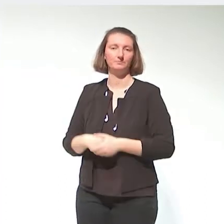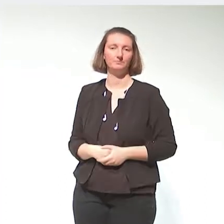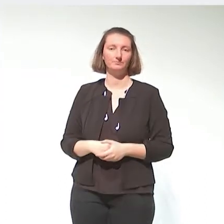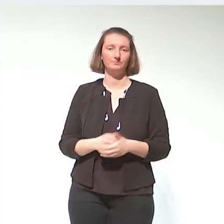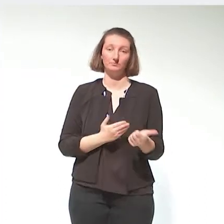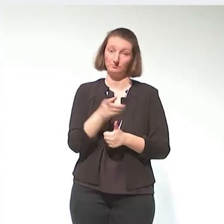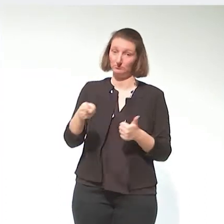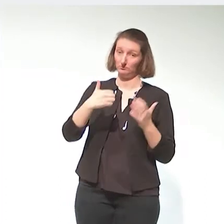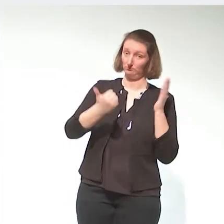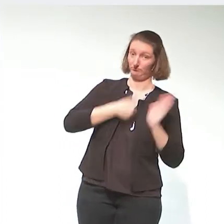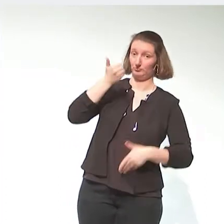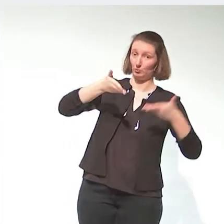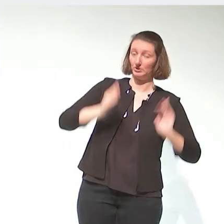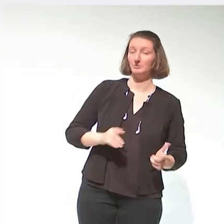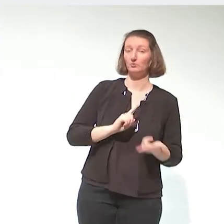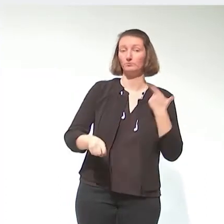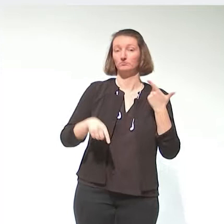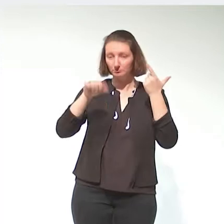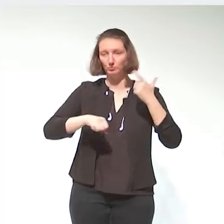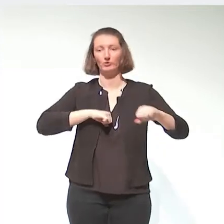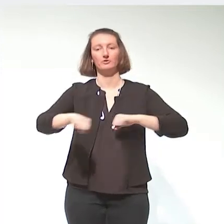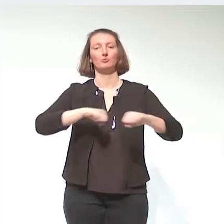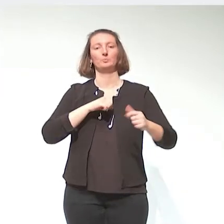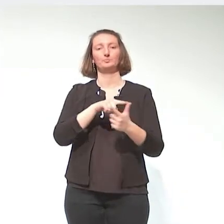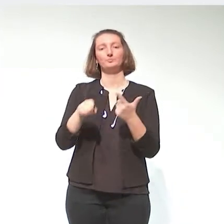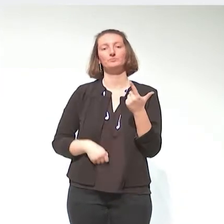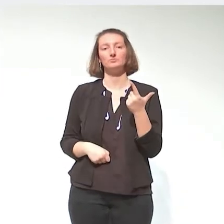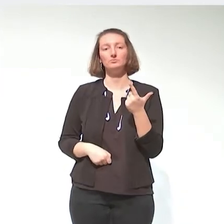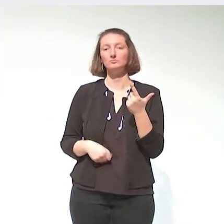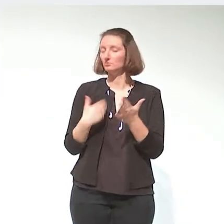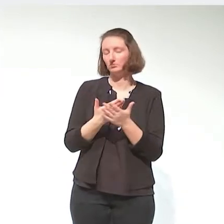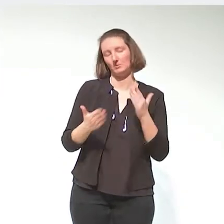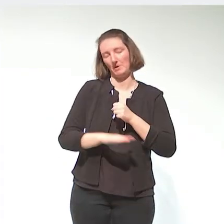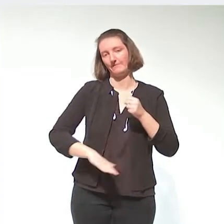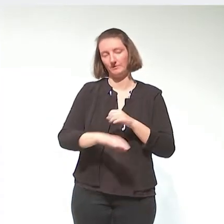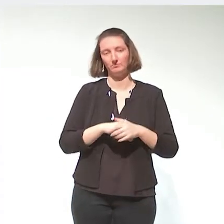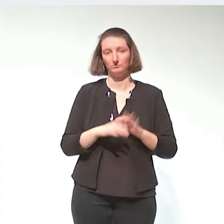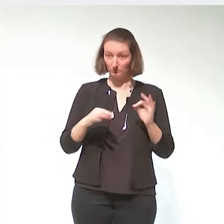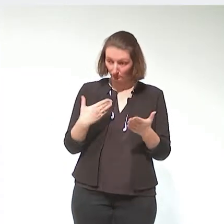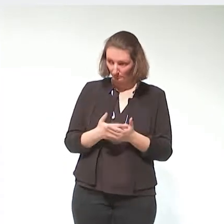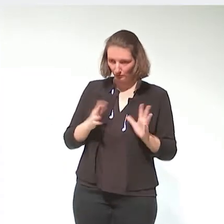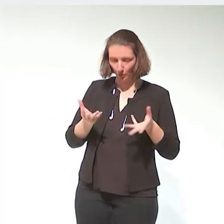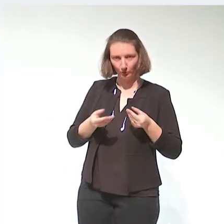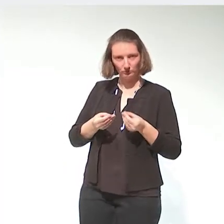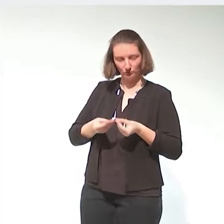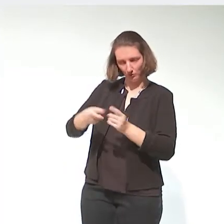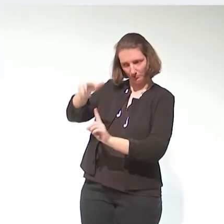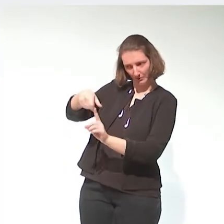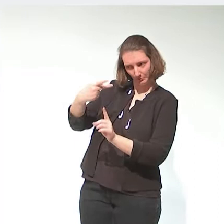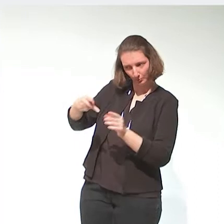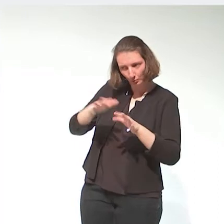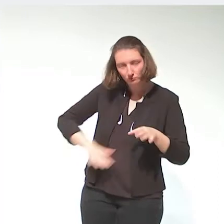start from the person's expectations, if we build a response around the person, design it around their living environment.